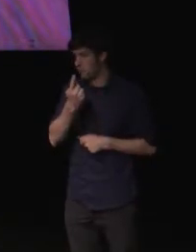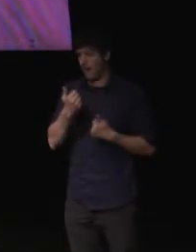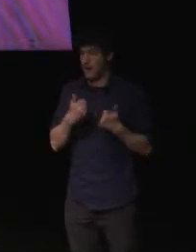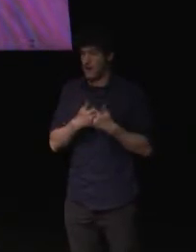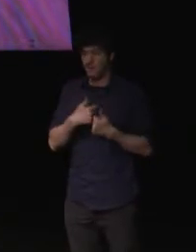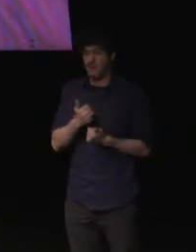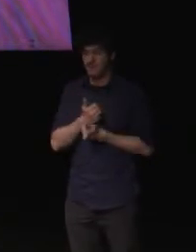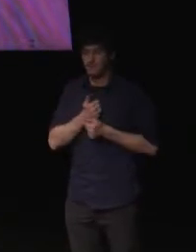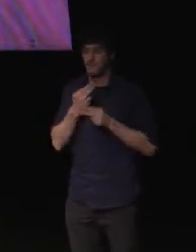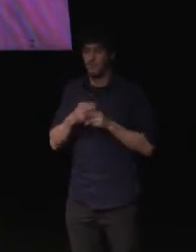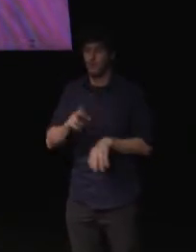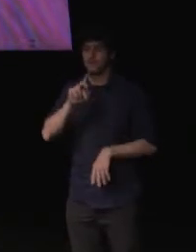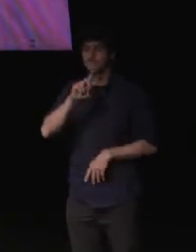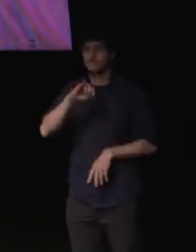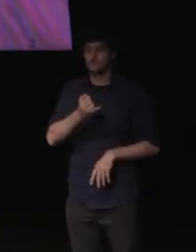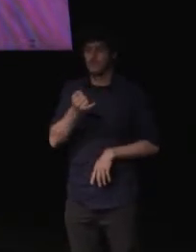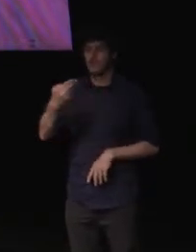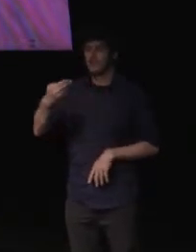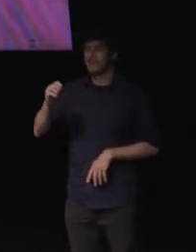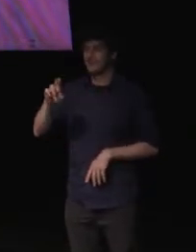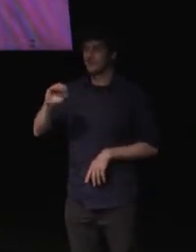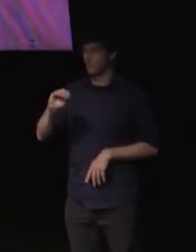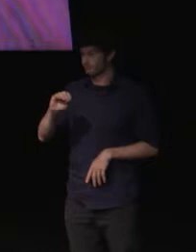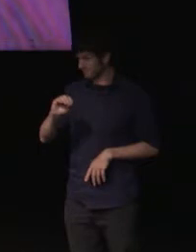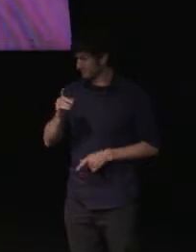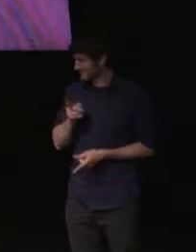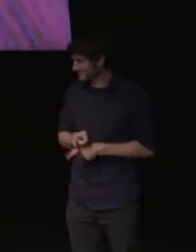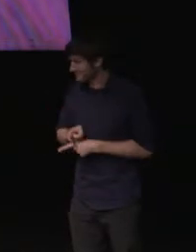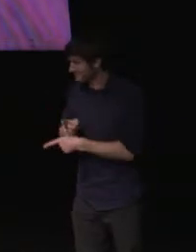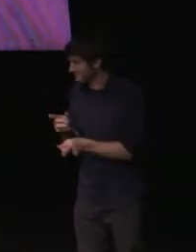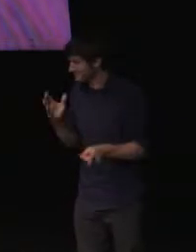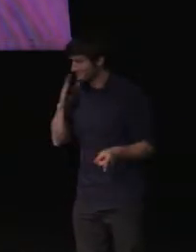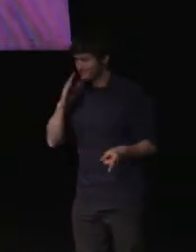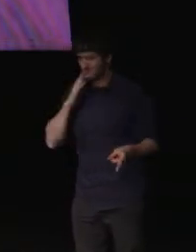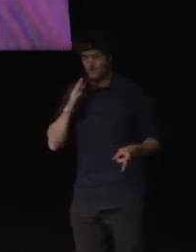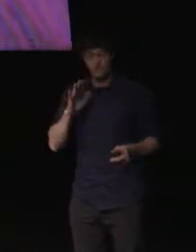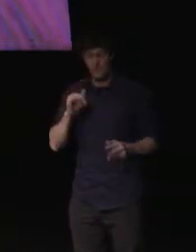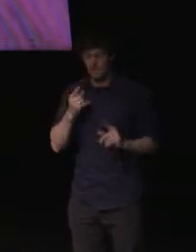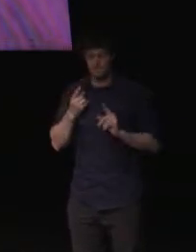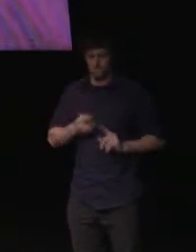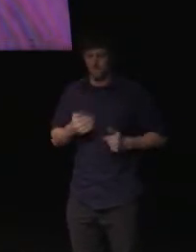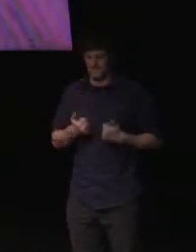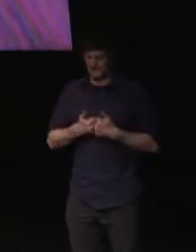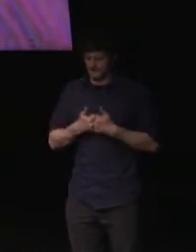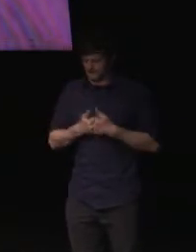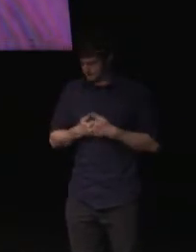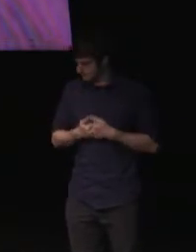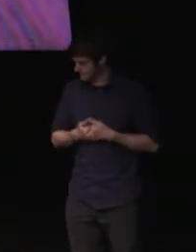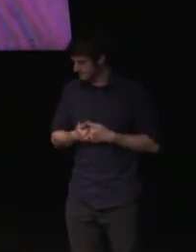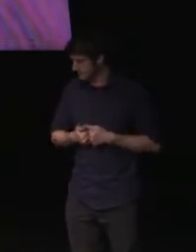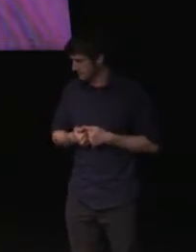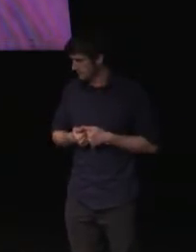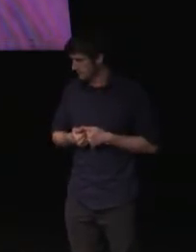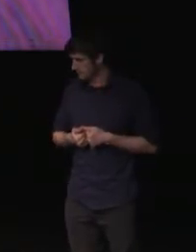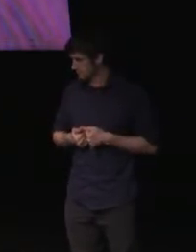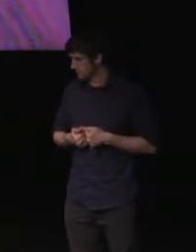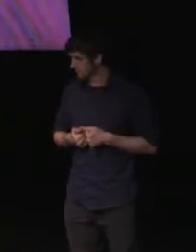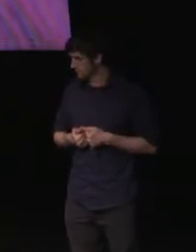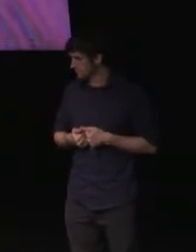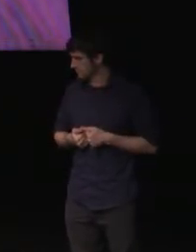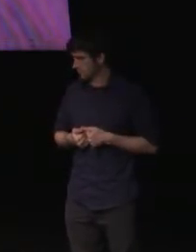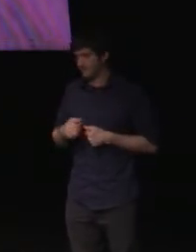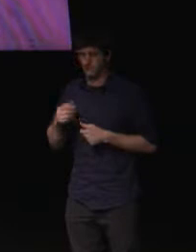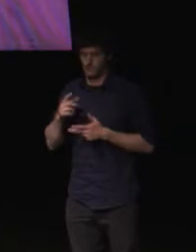Hero. Who played DJ Hero, right? So the big point of this game is the fact that I can do what we call in the therapy